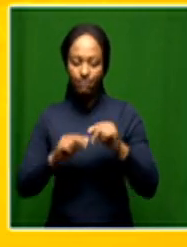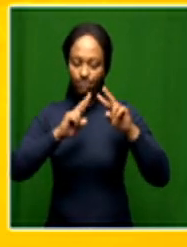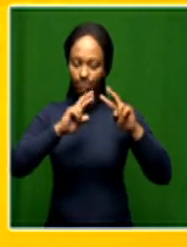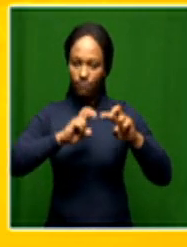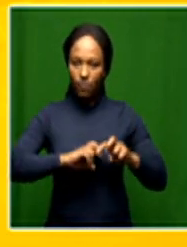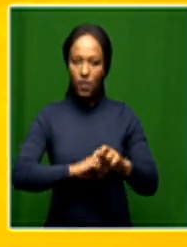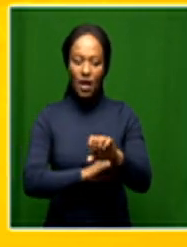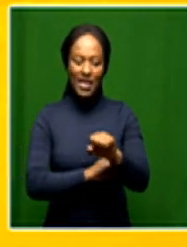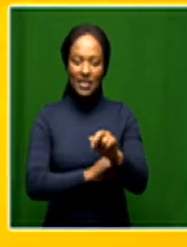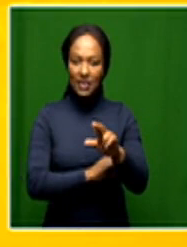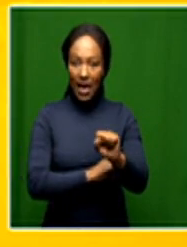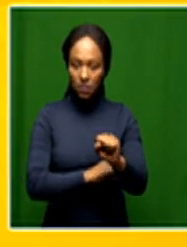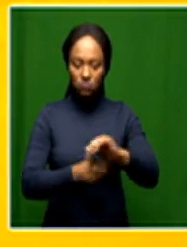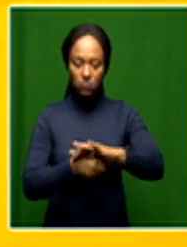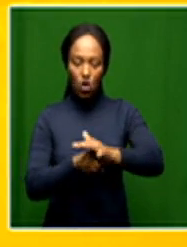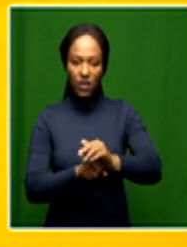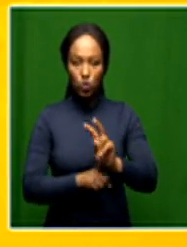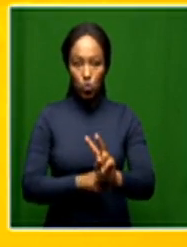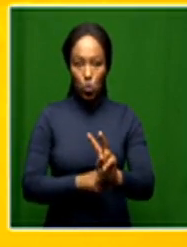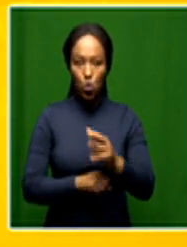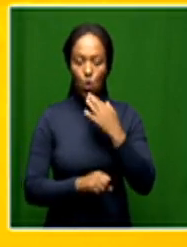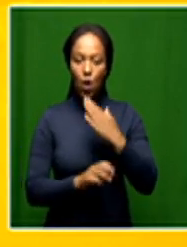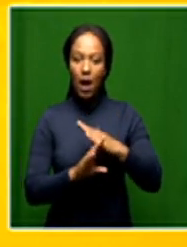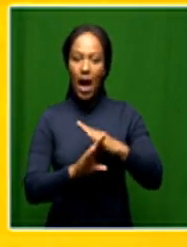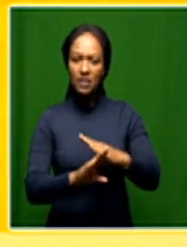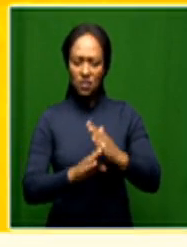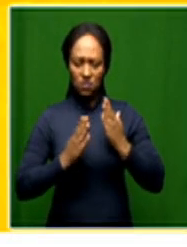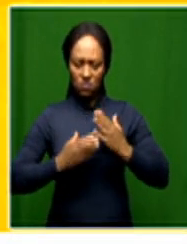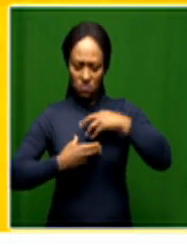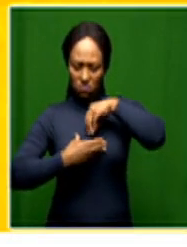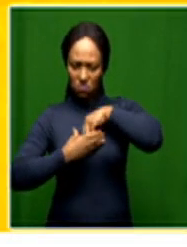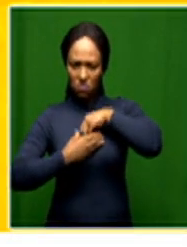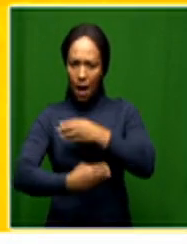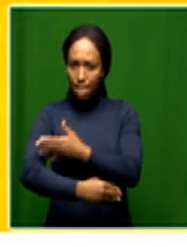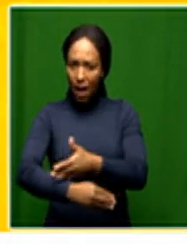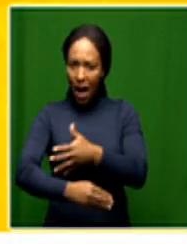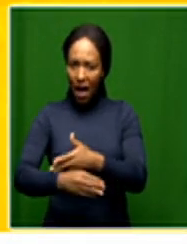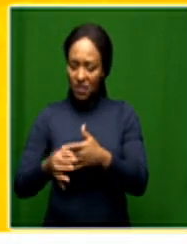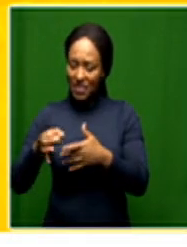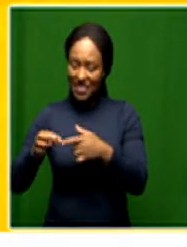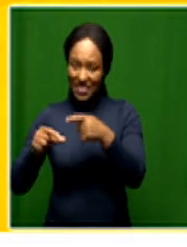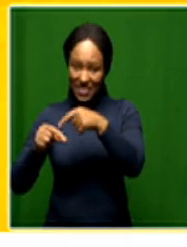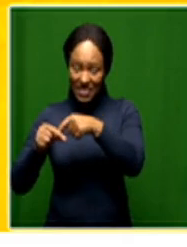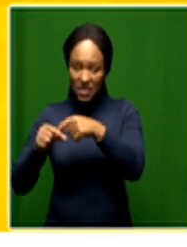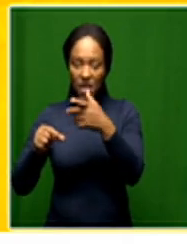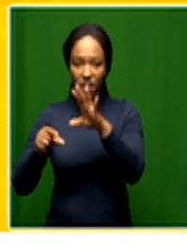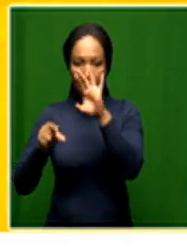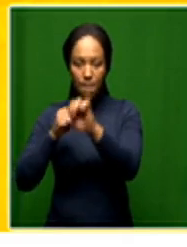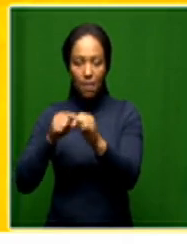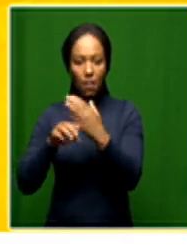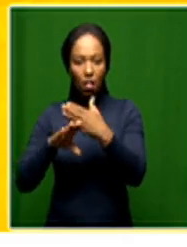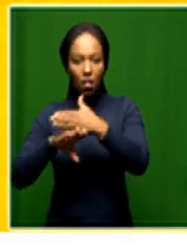of SARS-CoV-2, antibodies among blood donors shows that actual infections may exceed